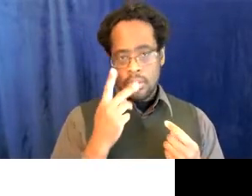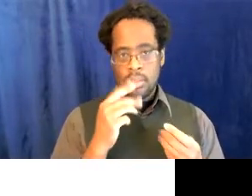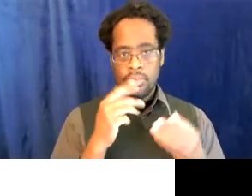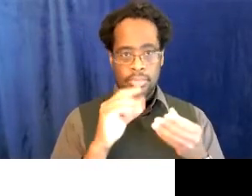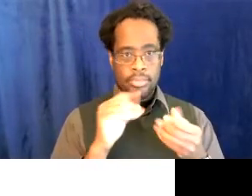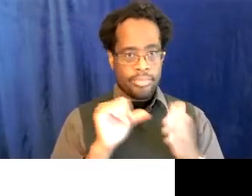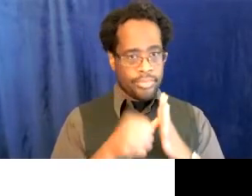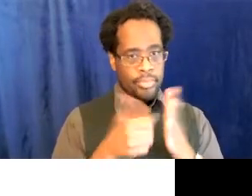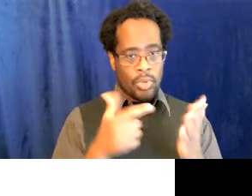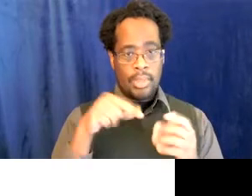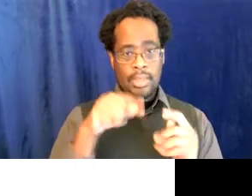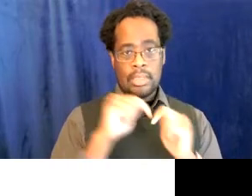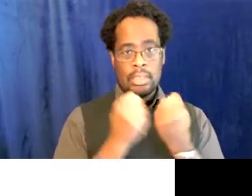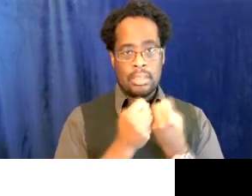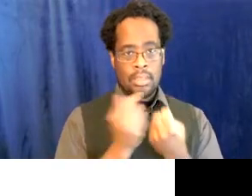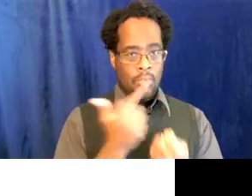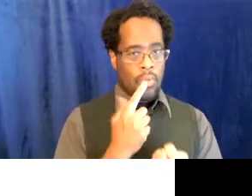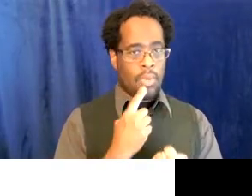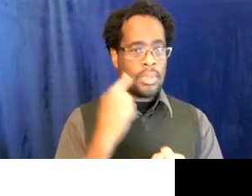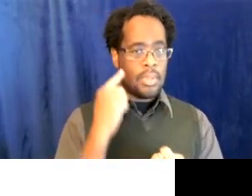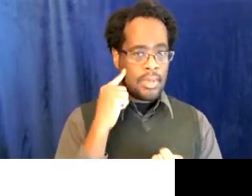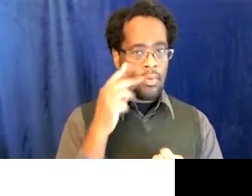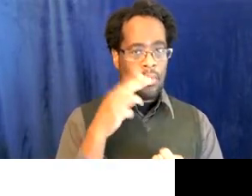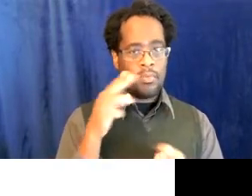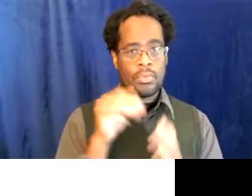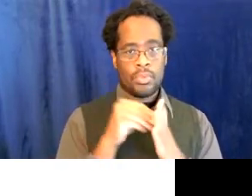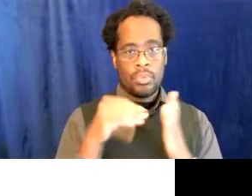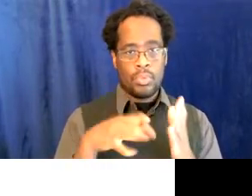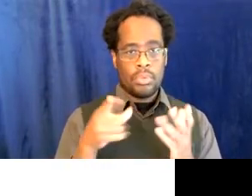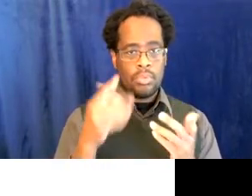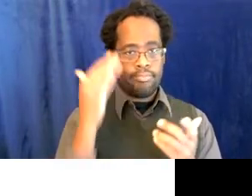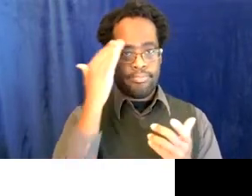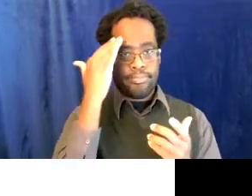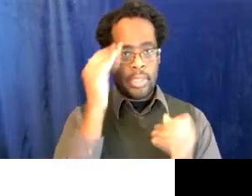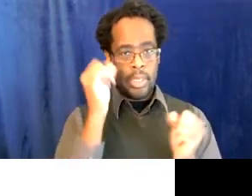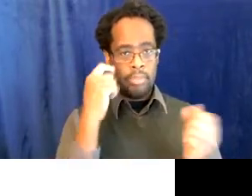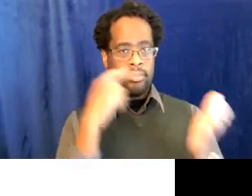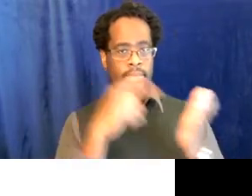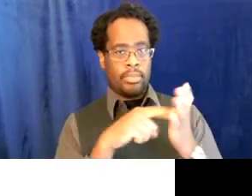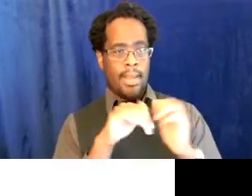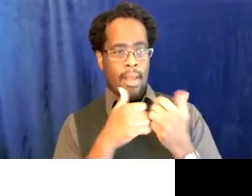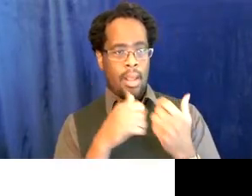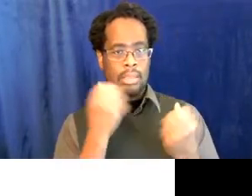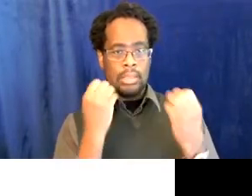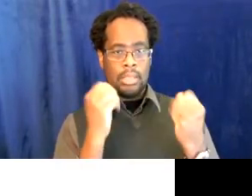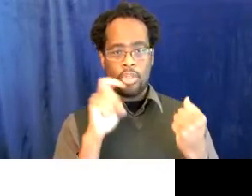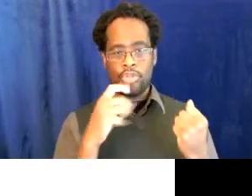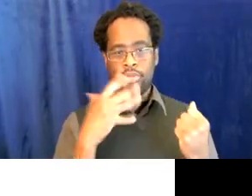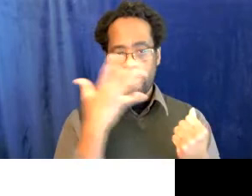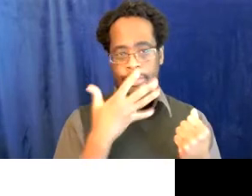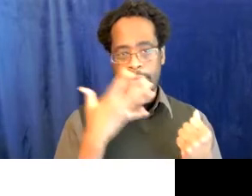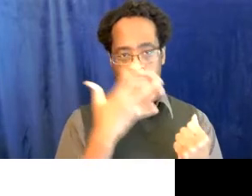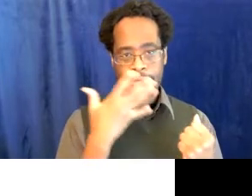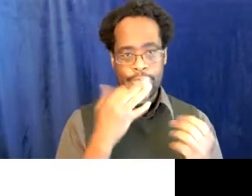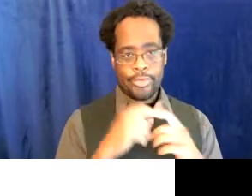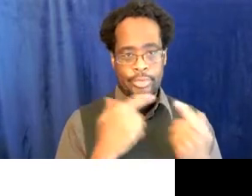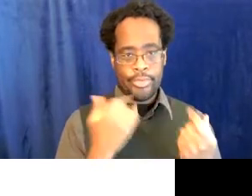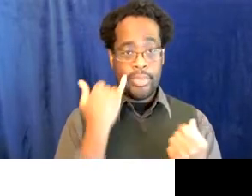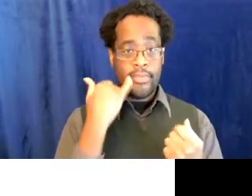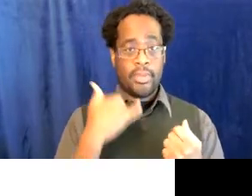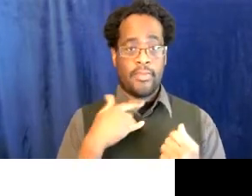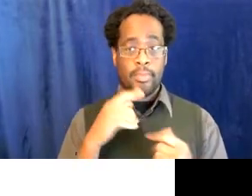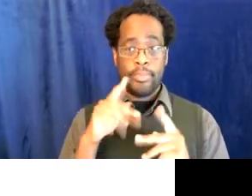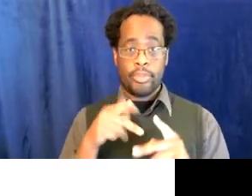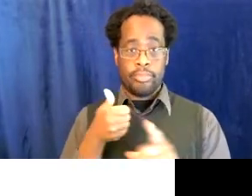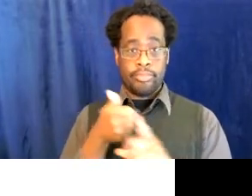Now, as you can see, the emphasis of our team is to have all